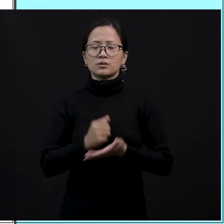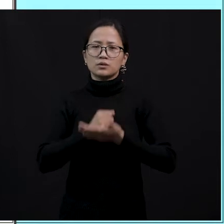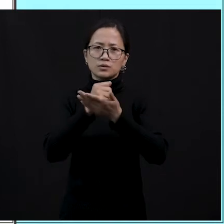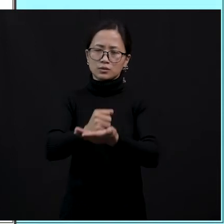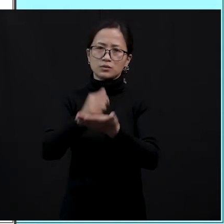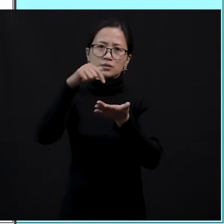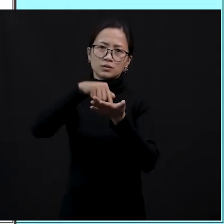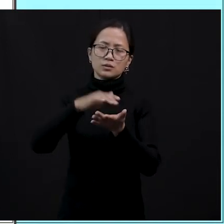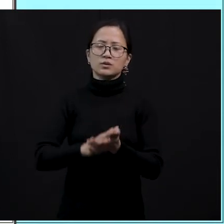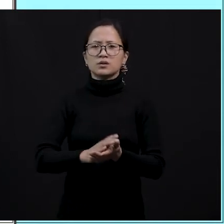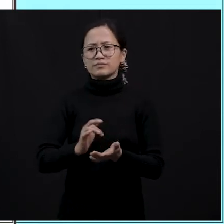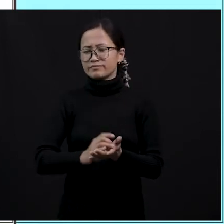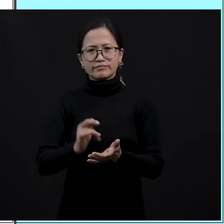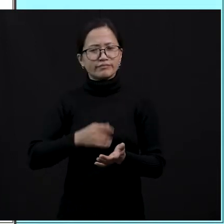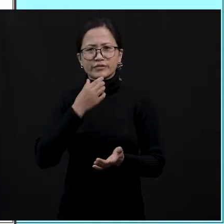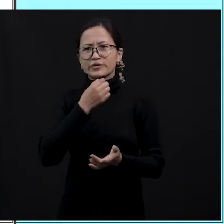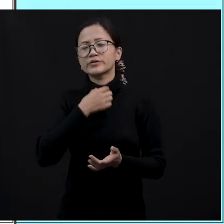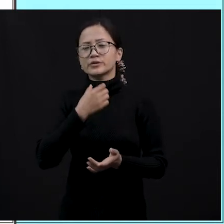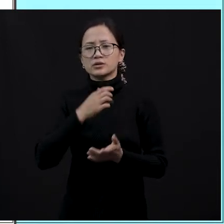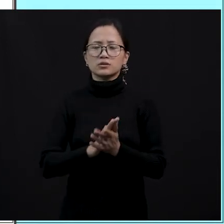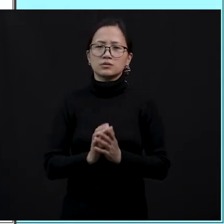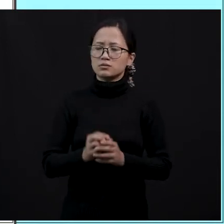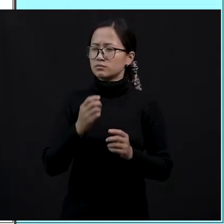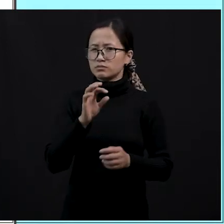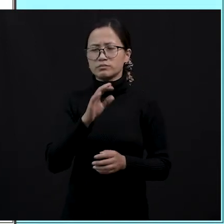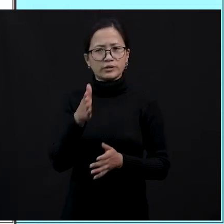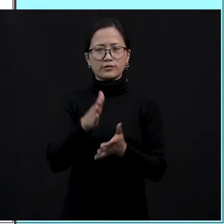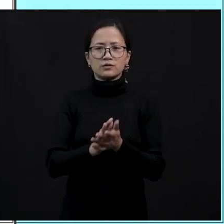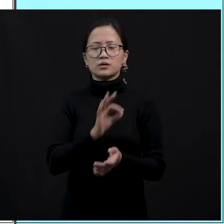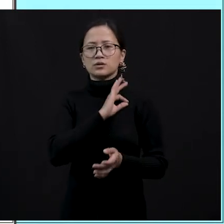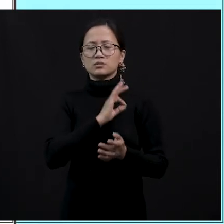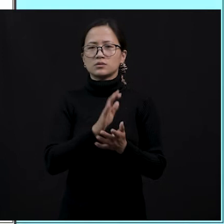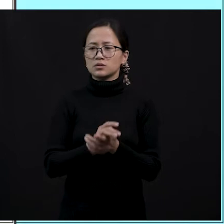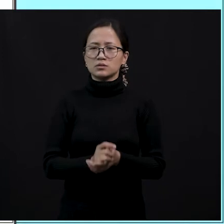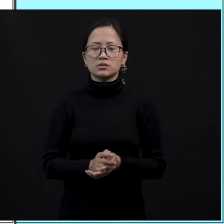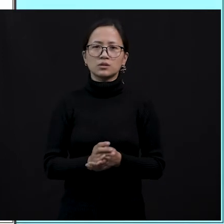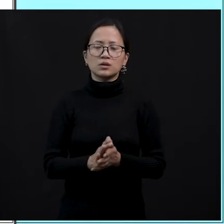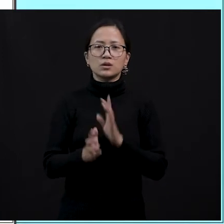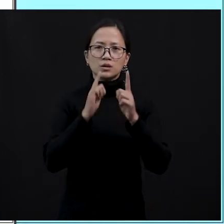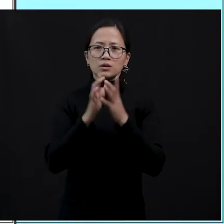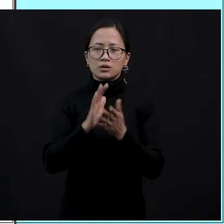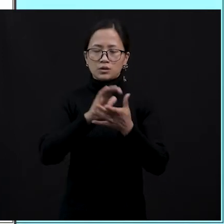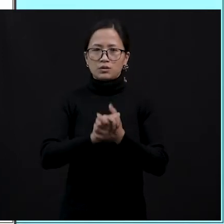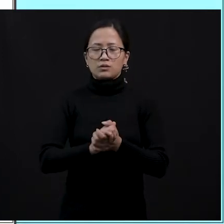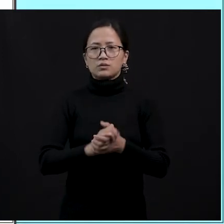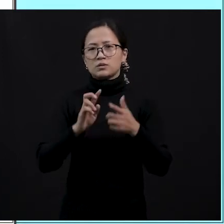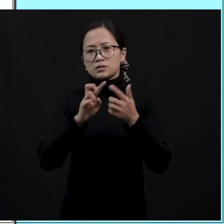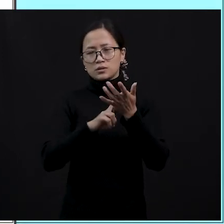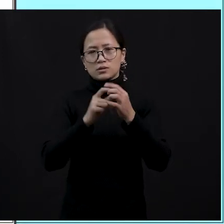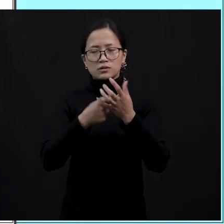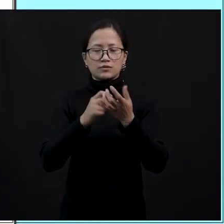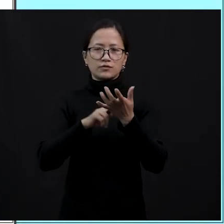out, but he's a selfish person who never entertains in fact, who thinks that friendships are